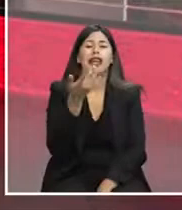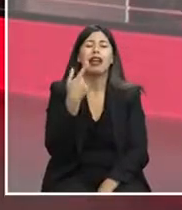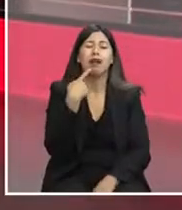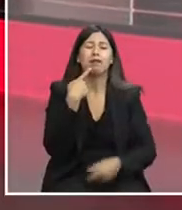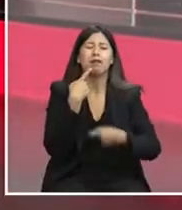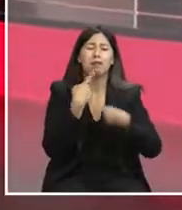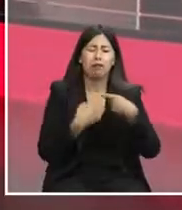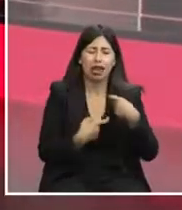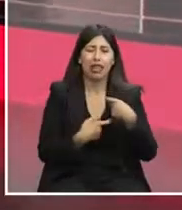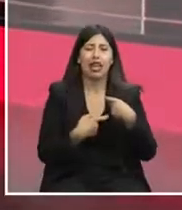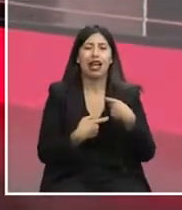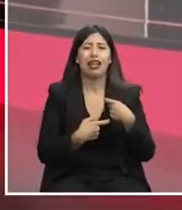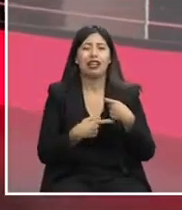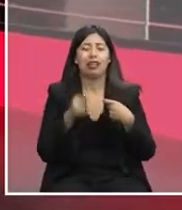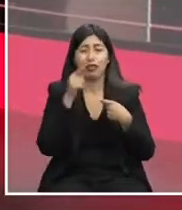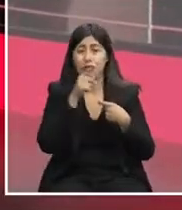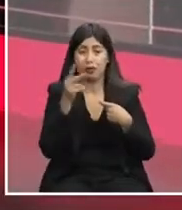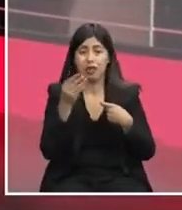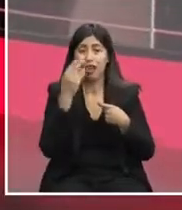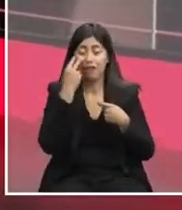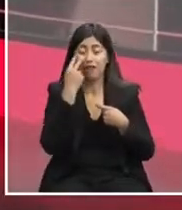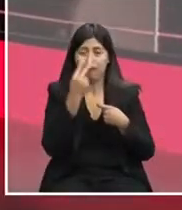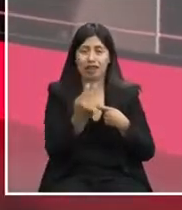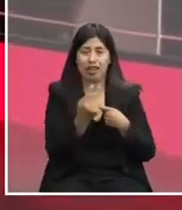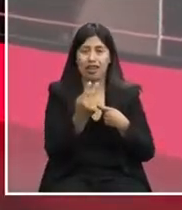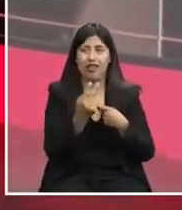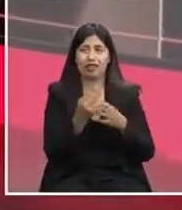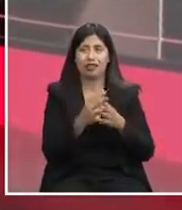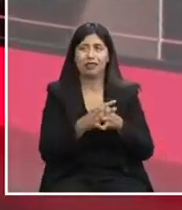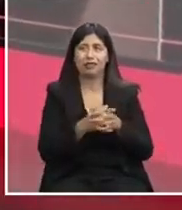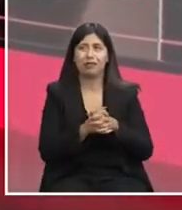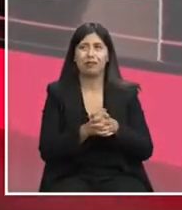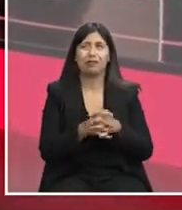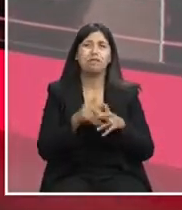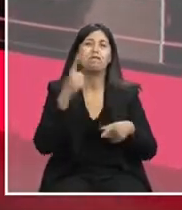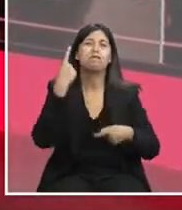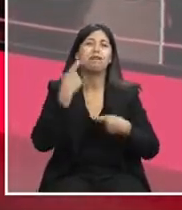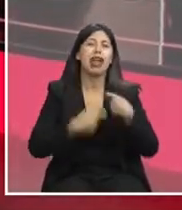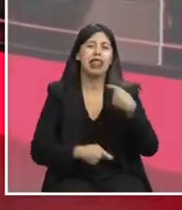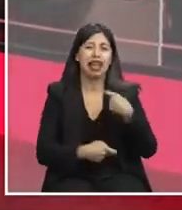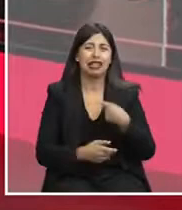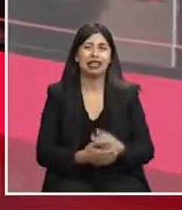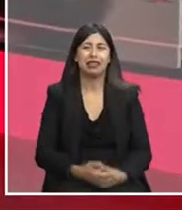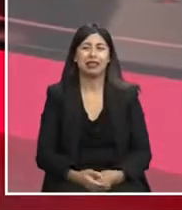red staining on the landscape here. And so what we have